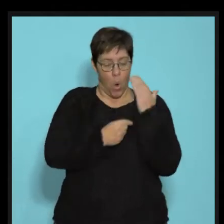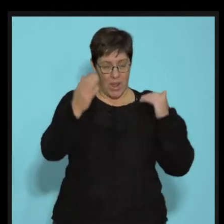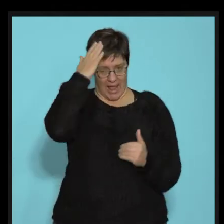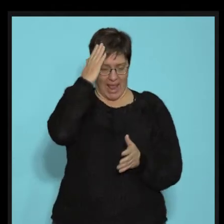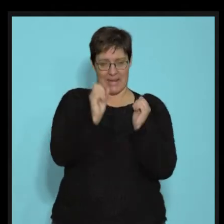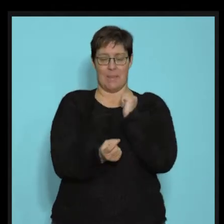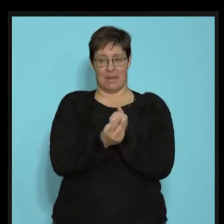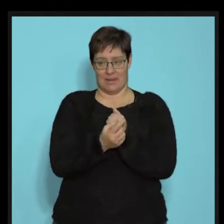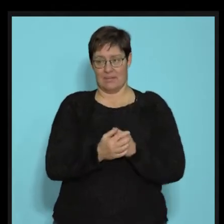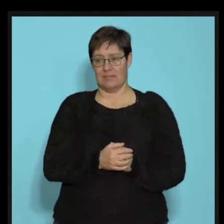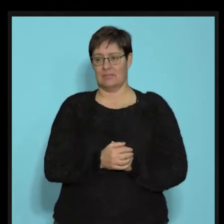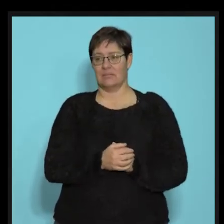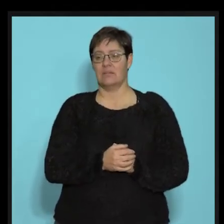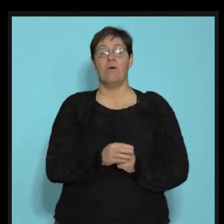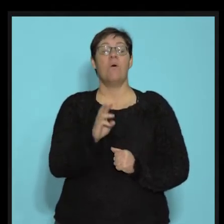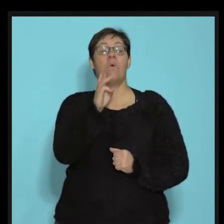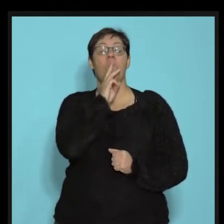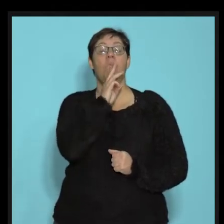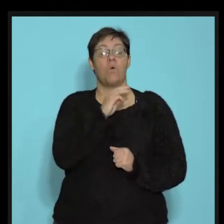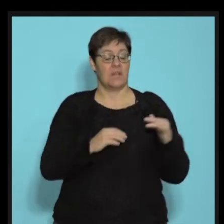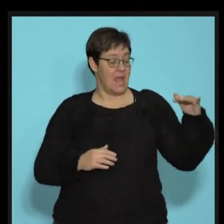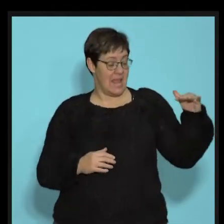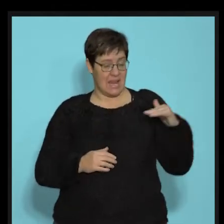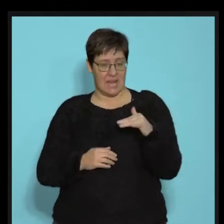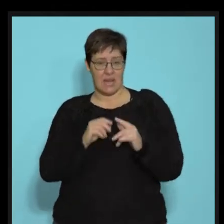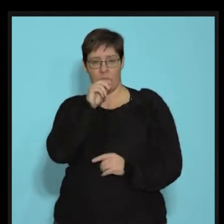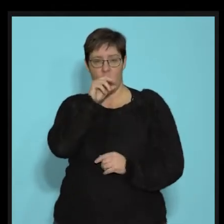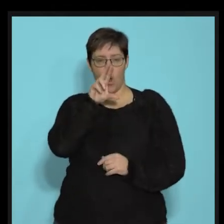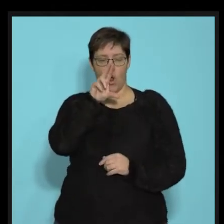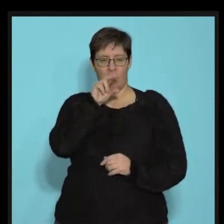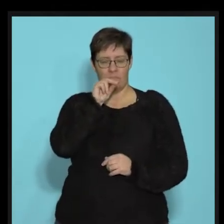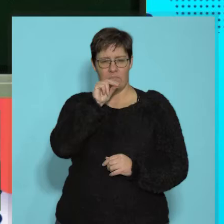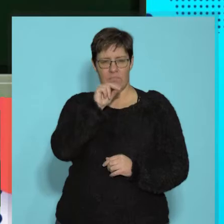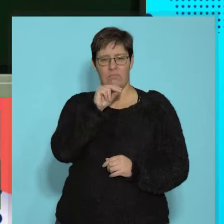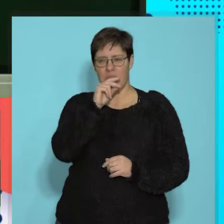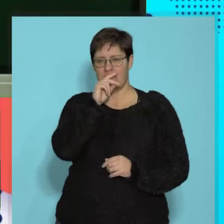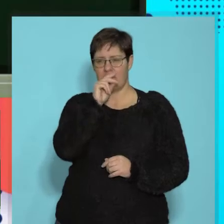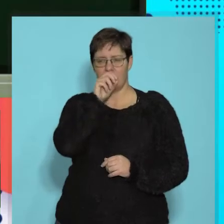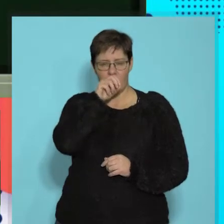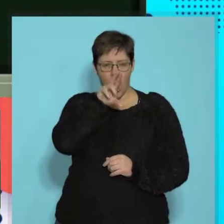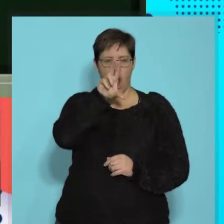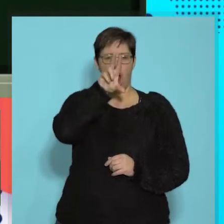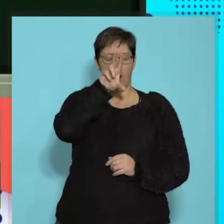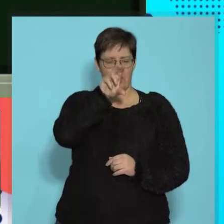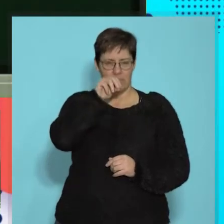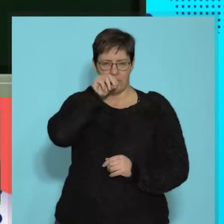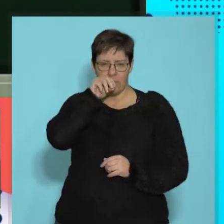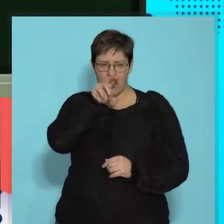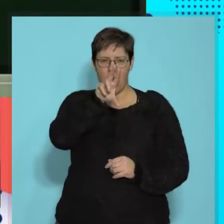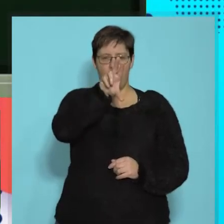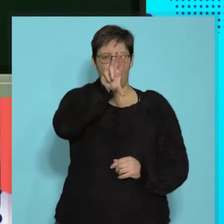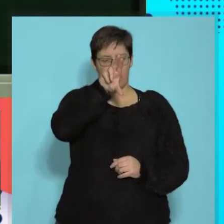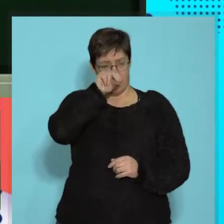is water moves in. I don't know if you've ever seen a fish. A fish is opening its mouth, closing its